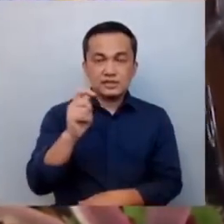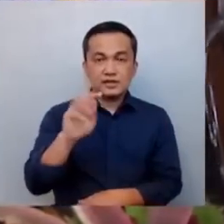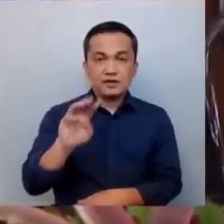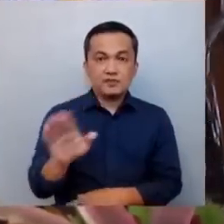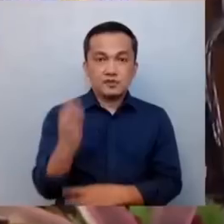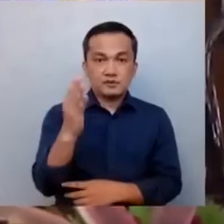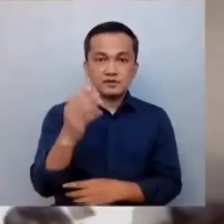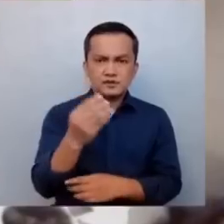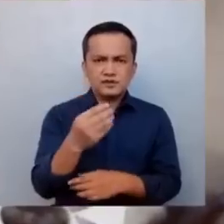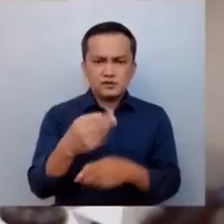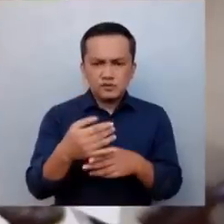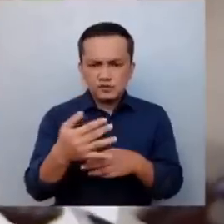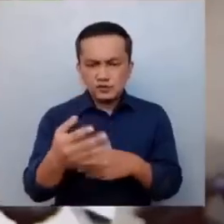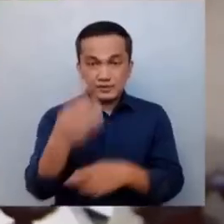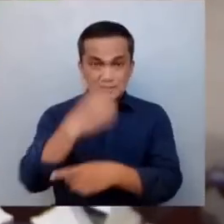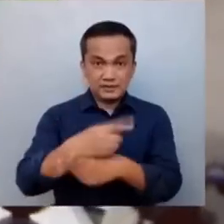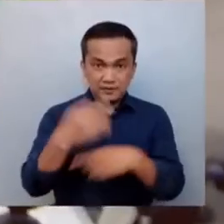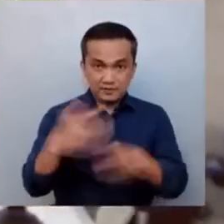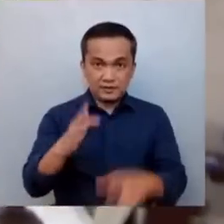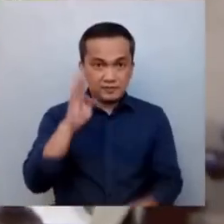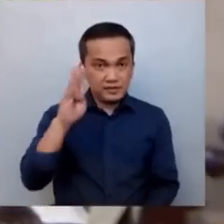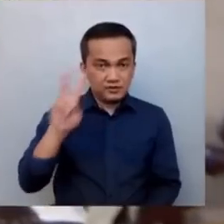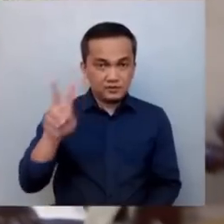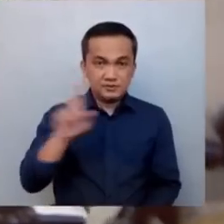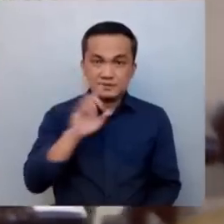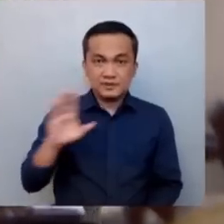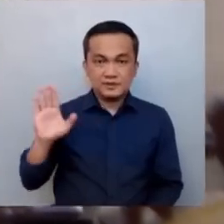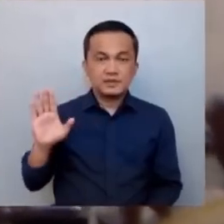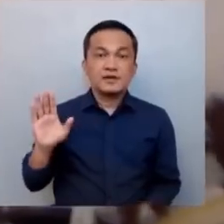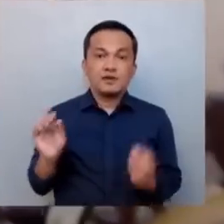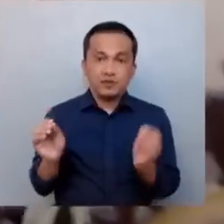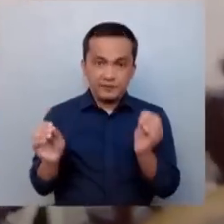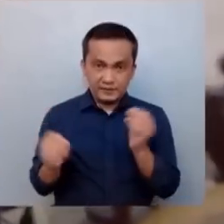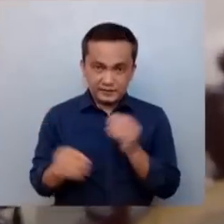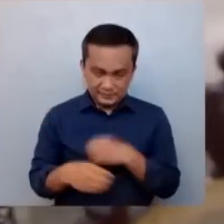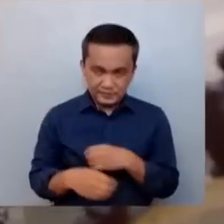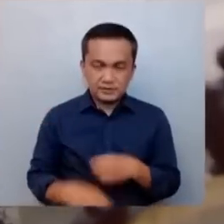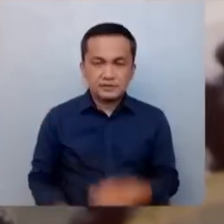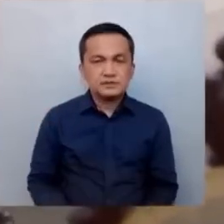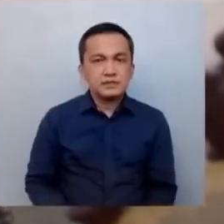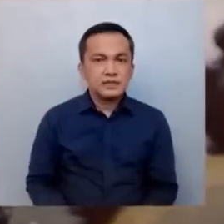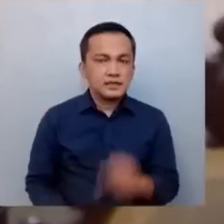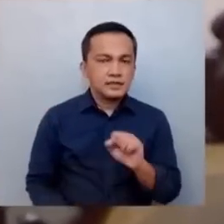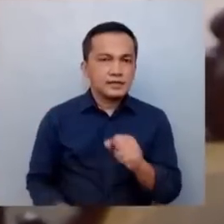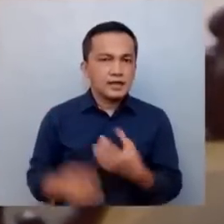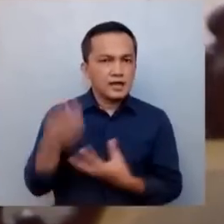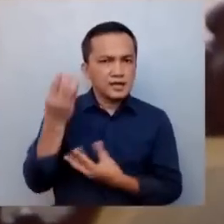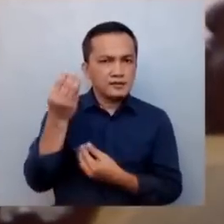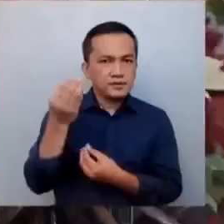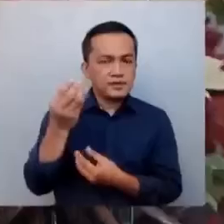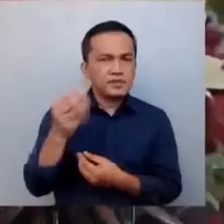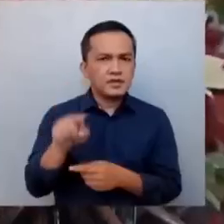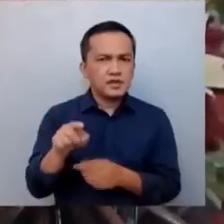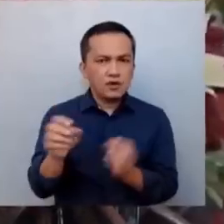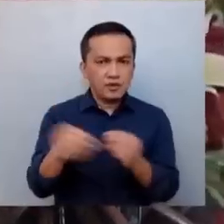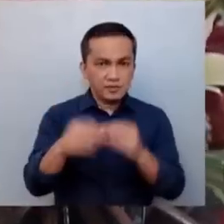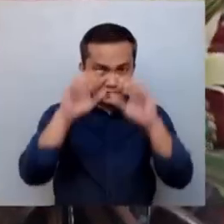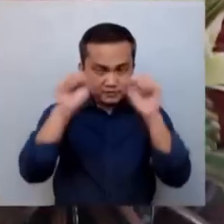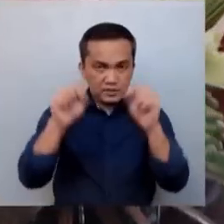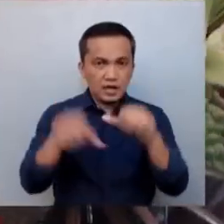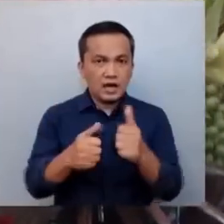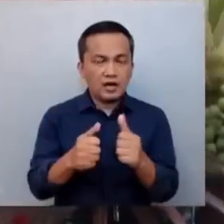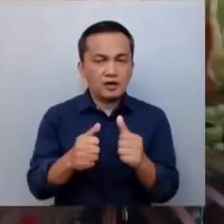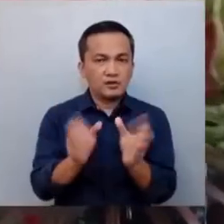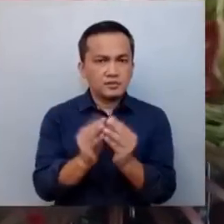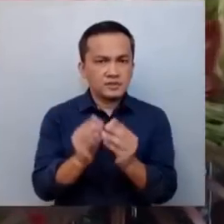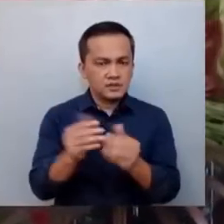after President Ferdinand Marcos Jr. was sworn into office. We have yet to get updates from Malacañang on how the meeting is going on,